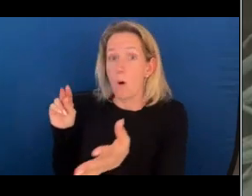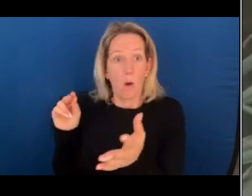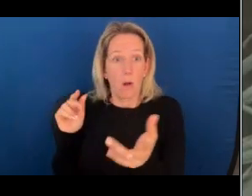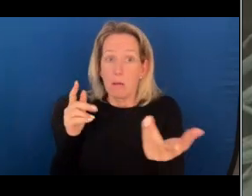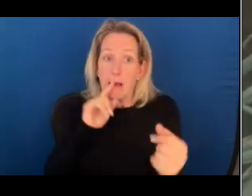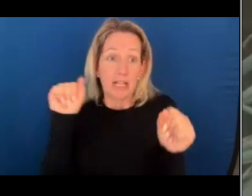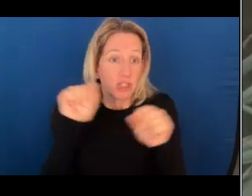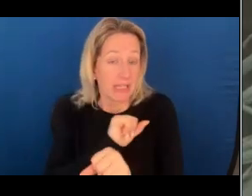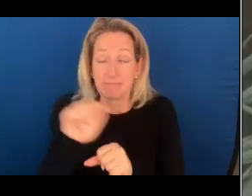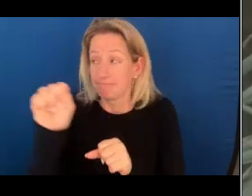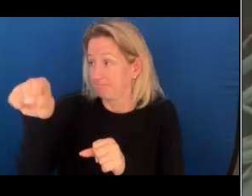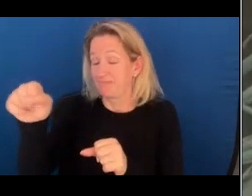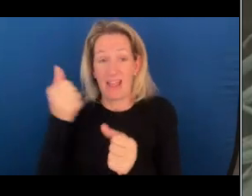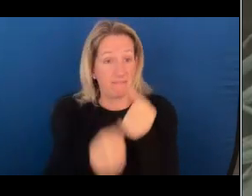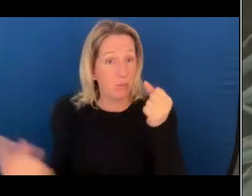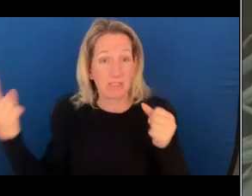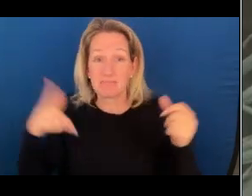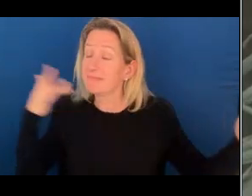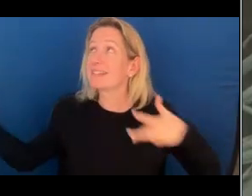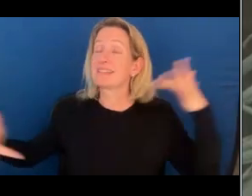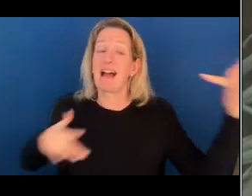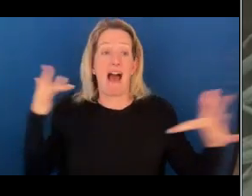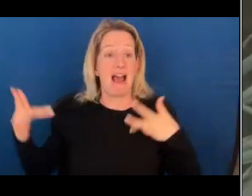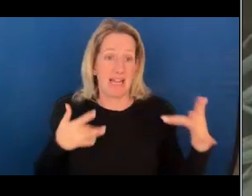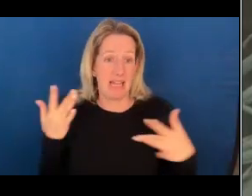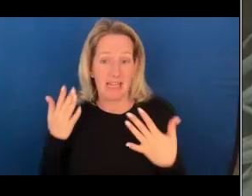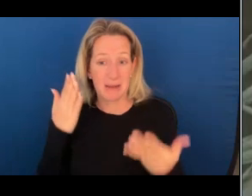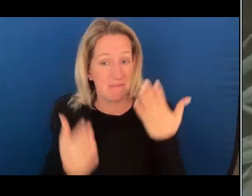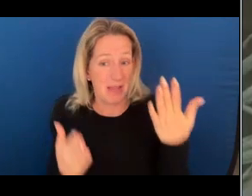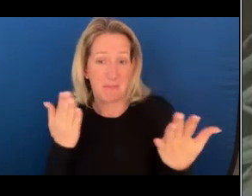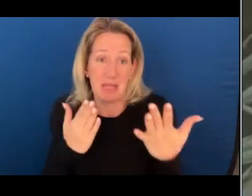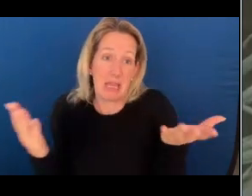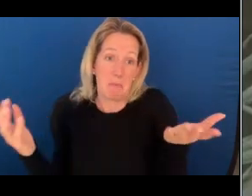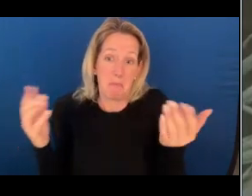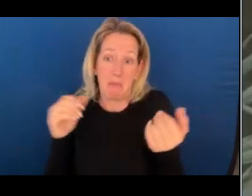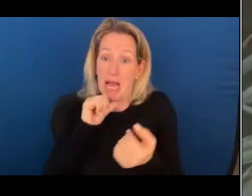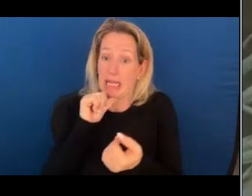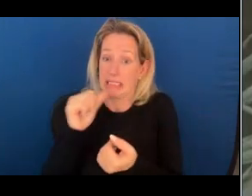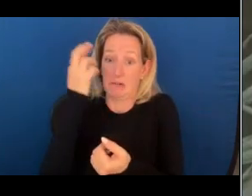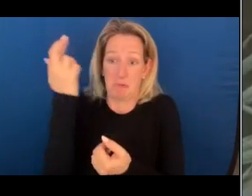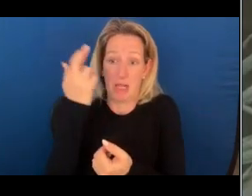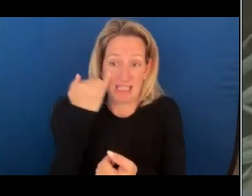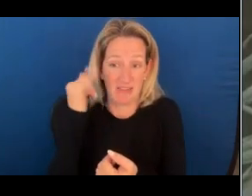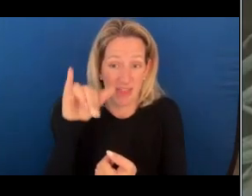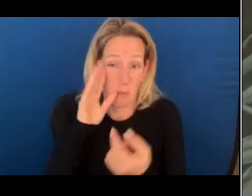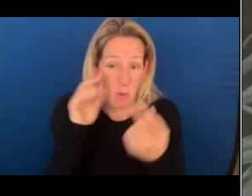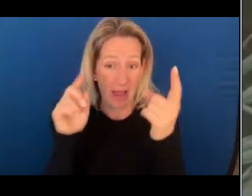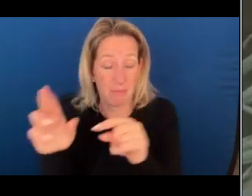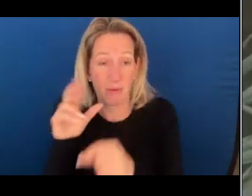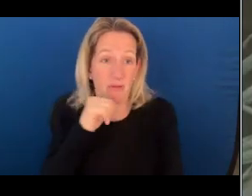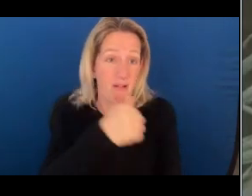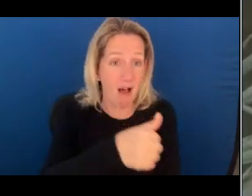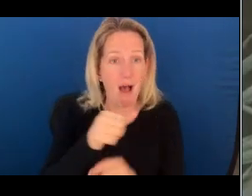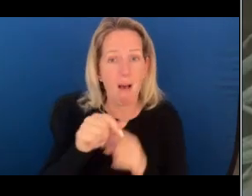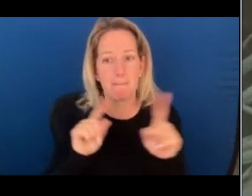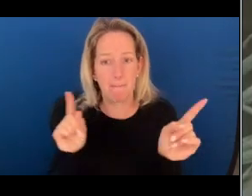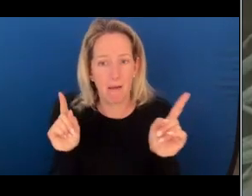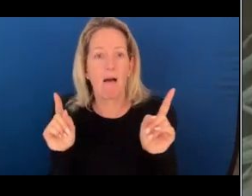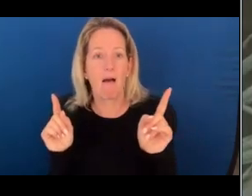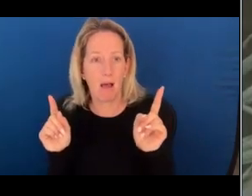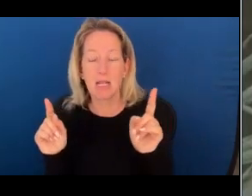us, which I maybe cynical mind of mine thought didn't know if that was going to be the case. I will say, though, it took